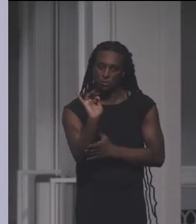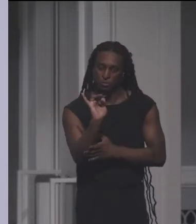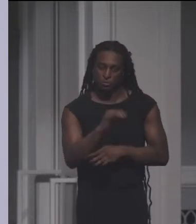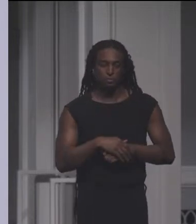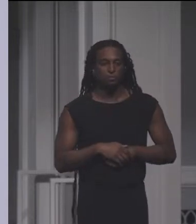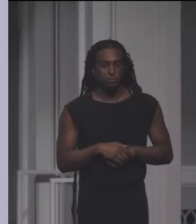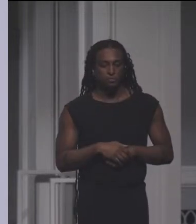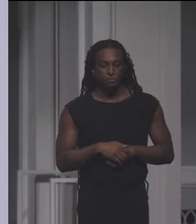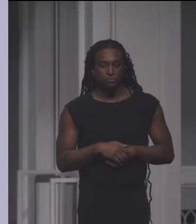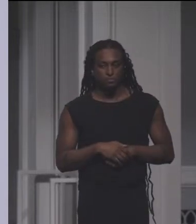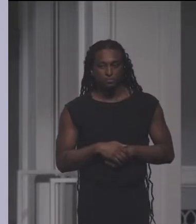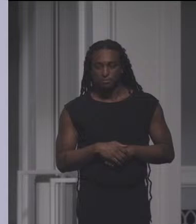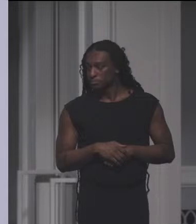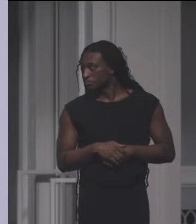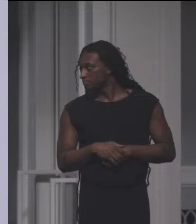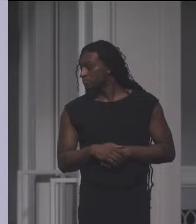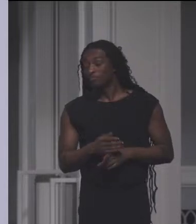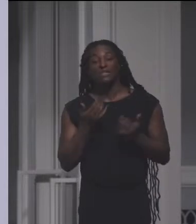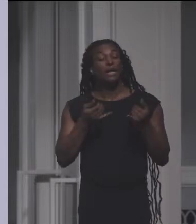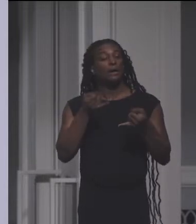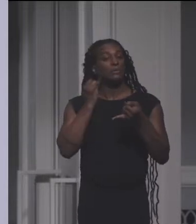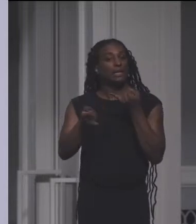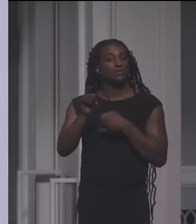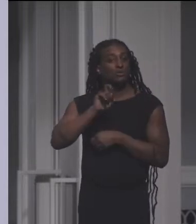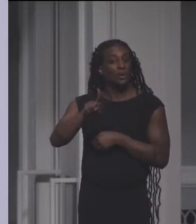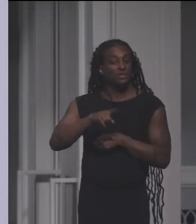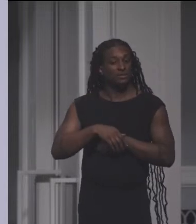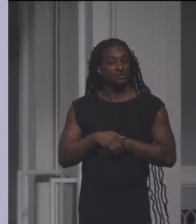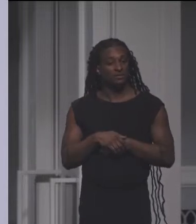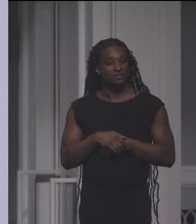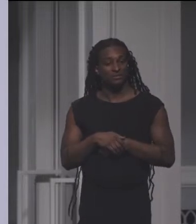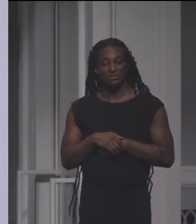I'll ask the final question. Is Hild a top?